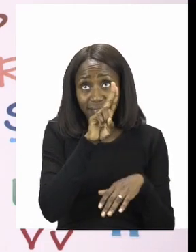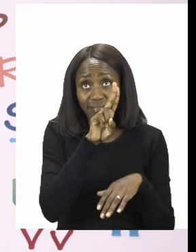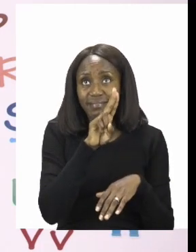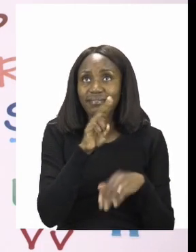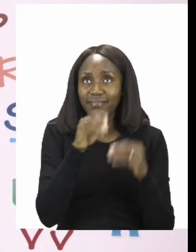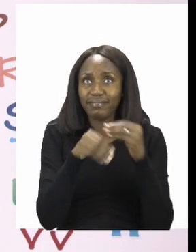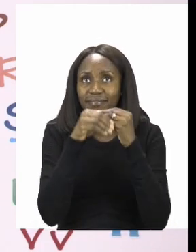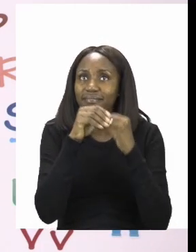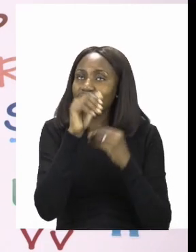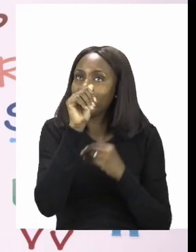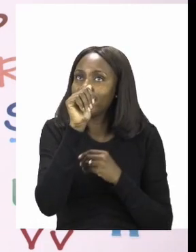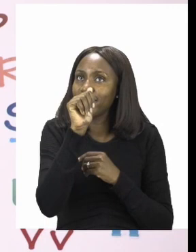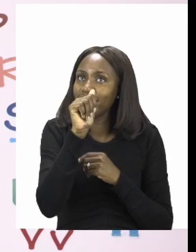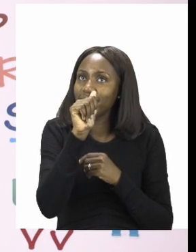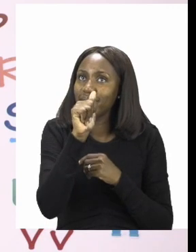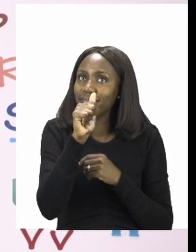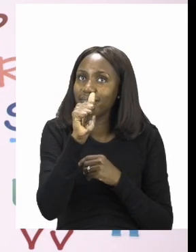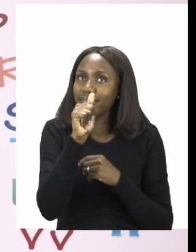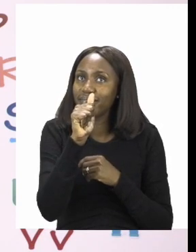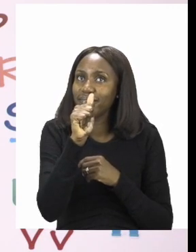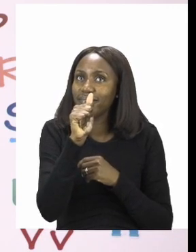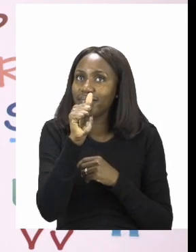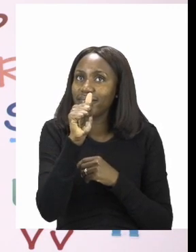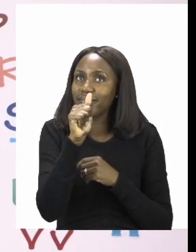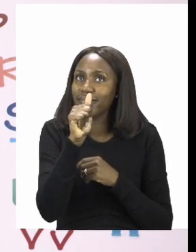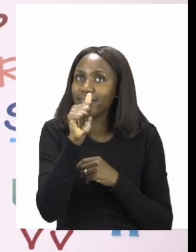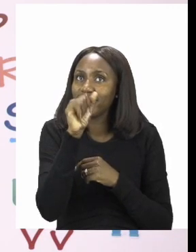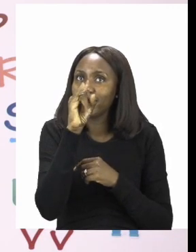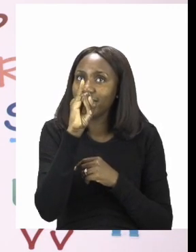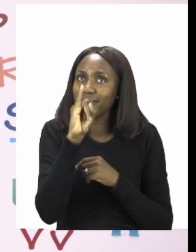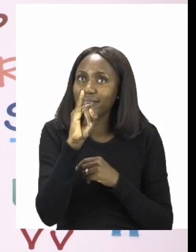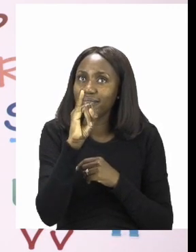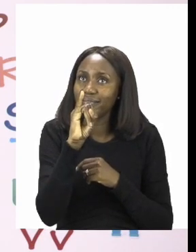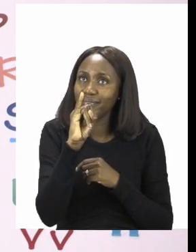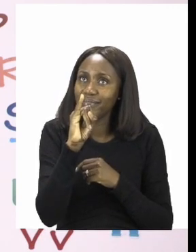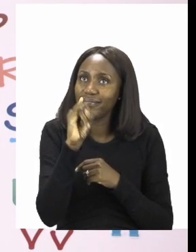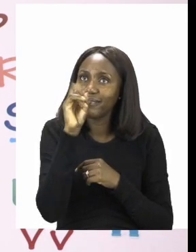hair, and I want you to look for the name of the body part.